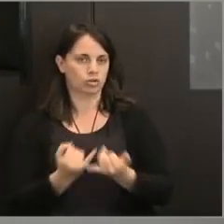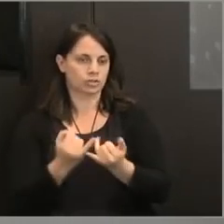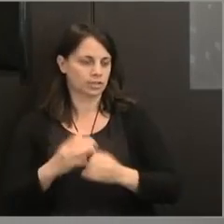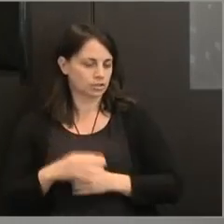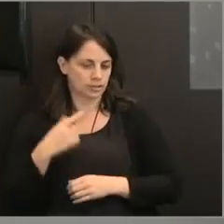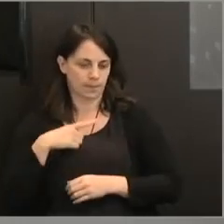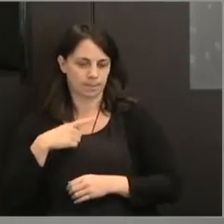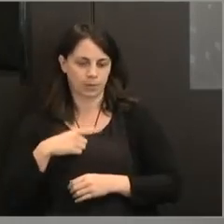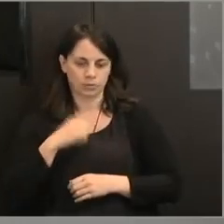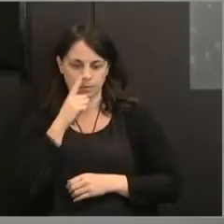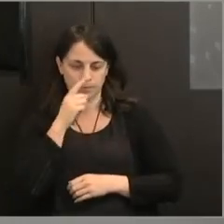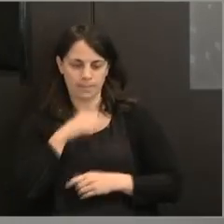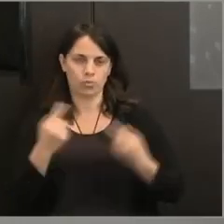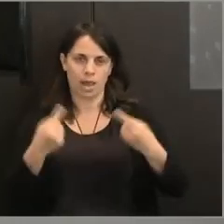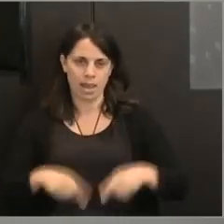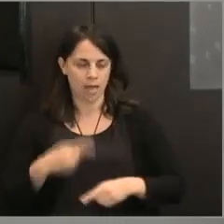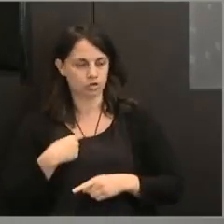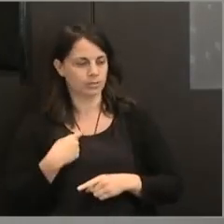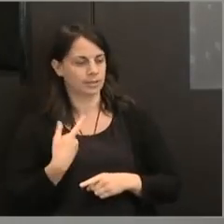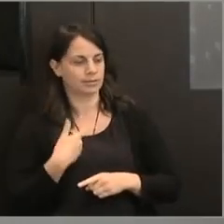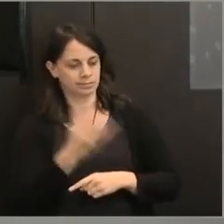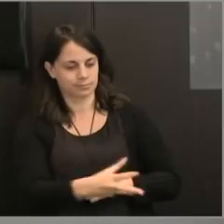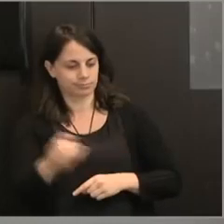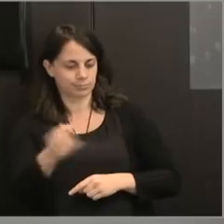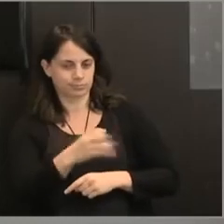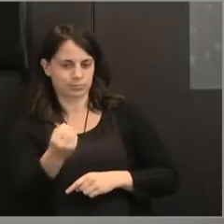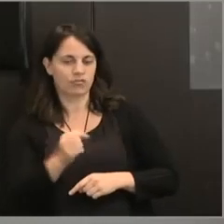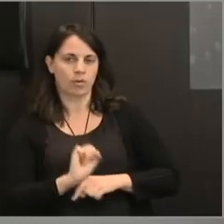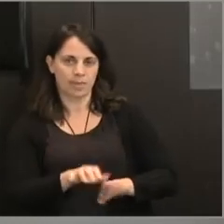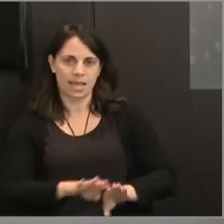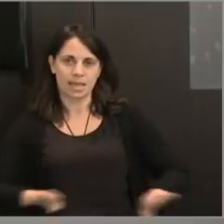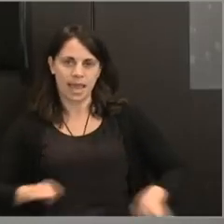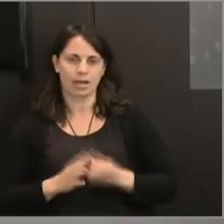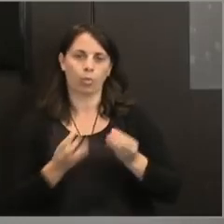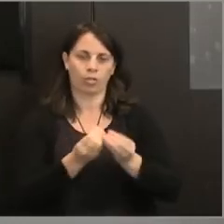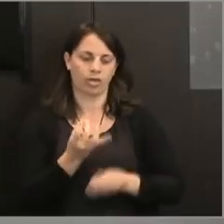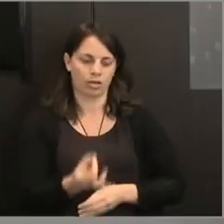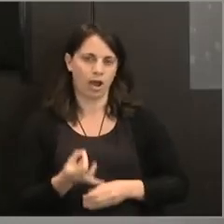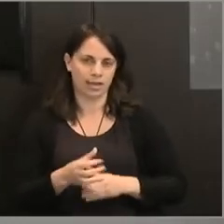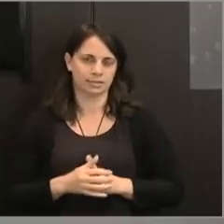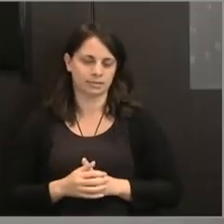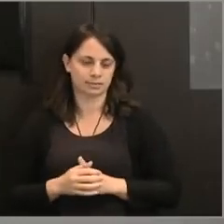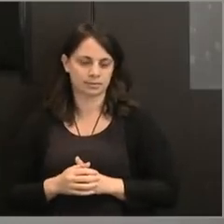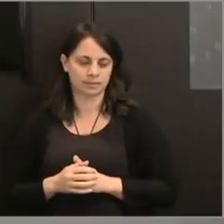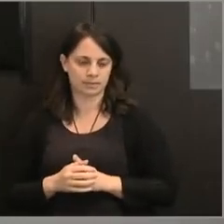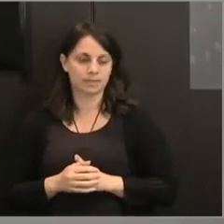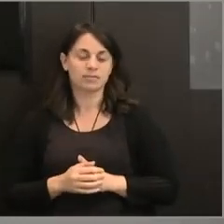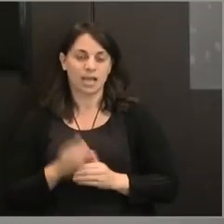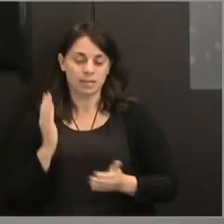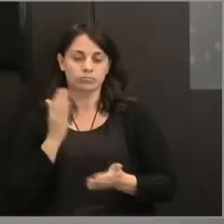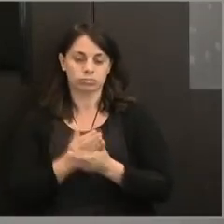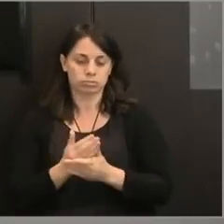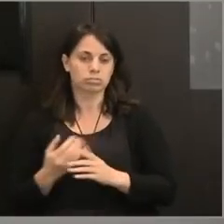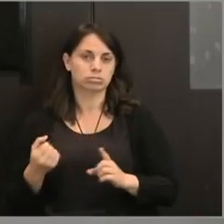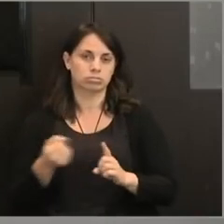be dispossessed with kindness. Certainly the assumption was abused in the centuries that